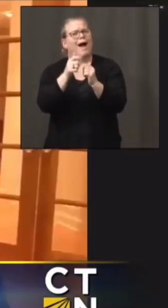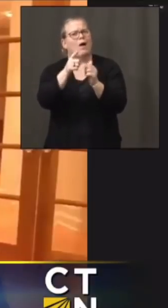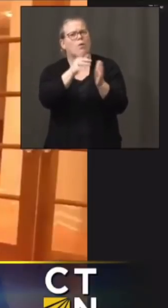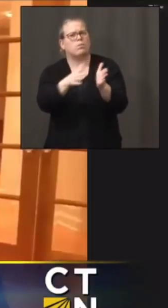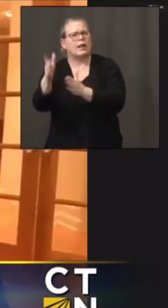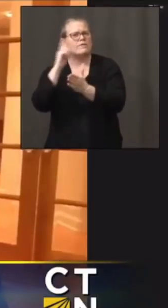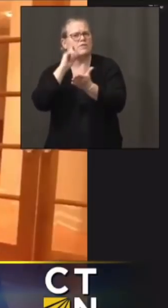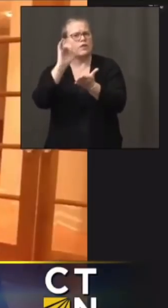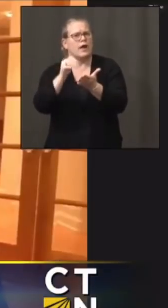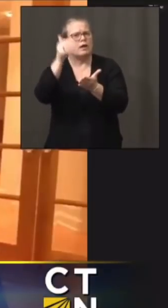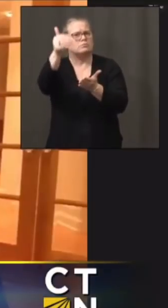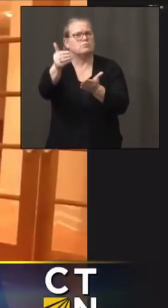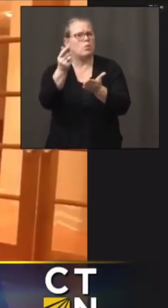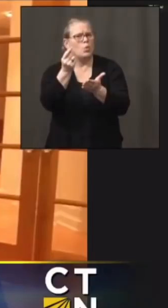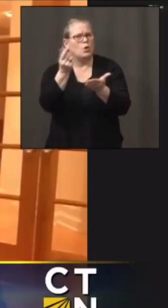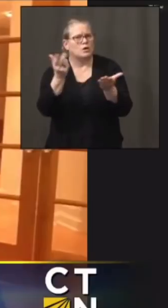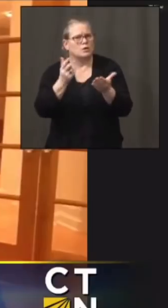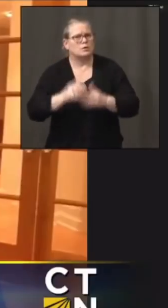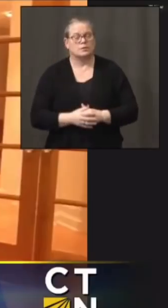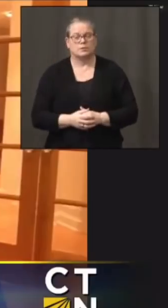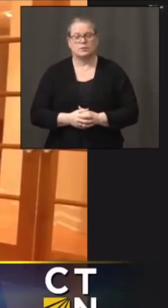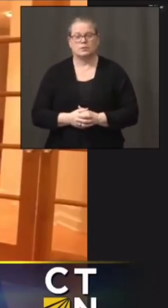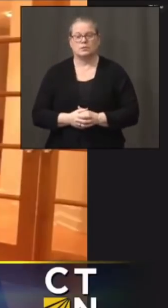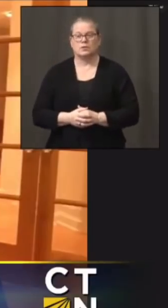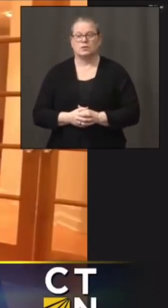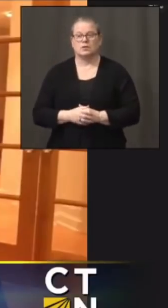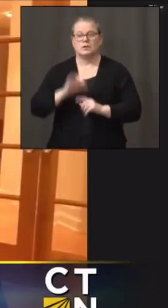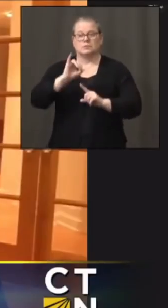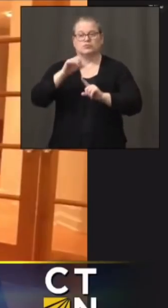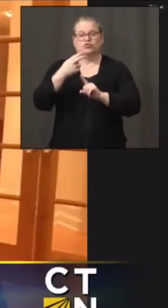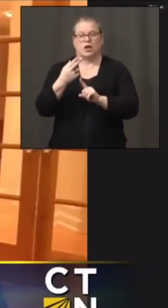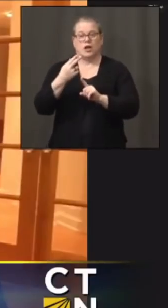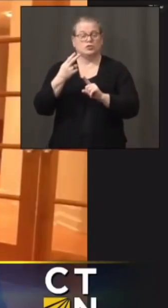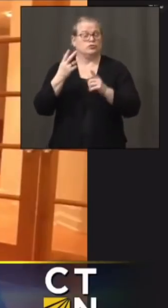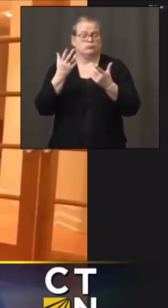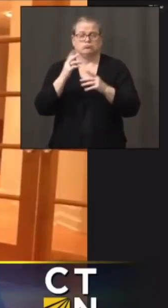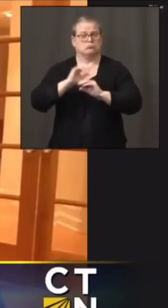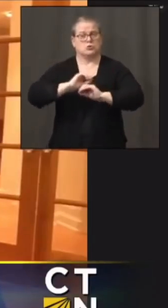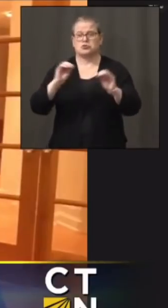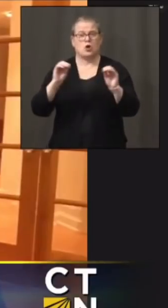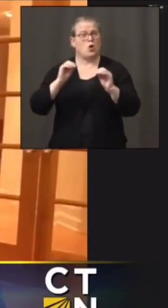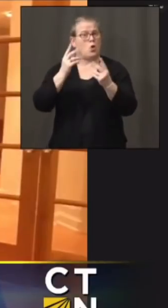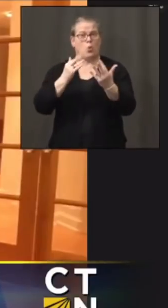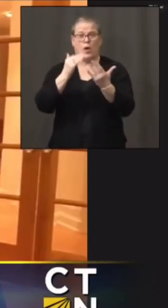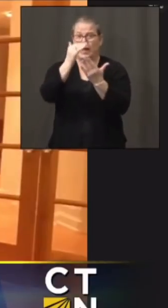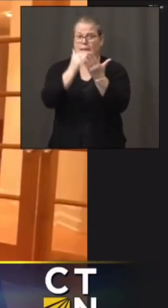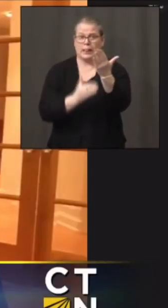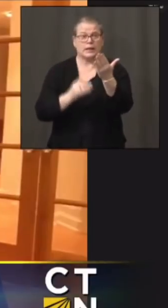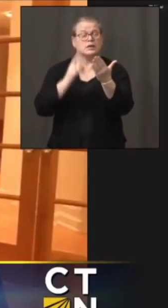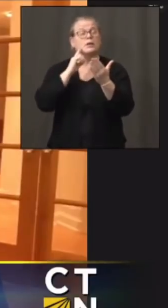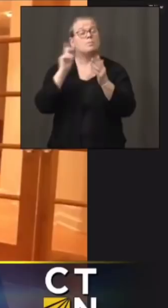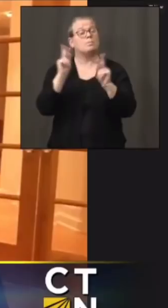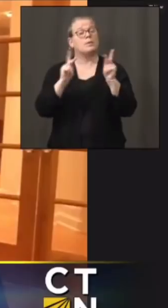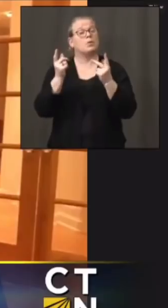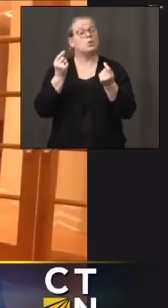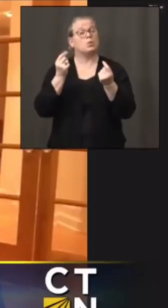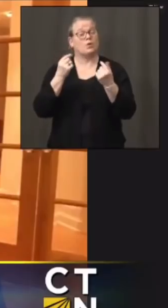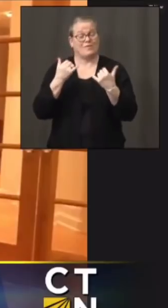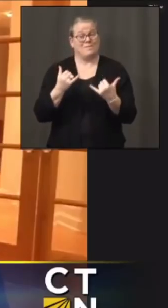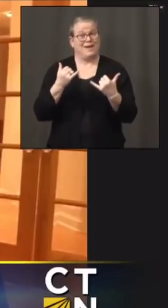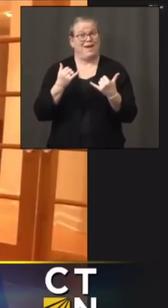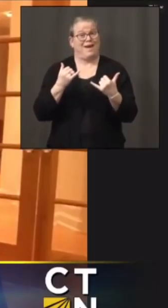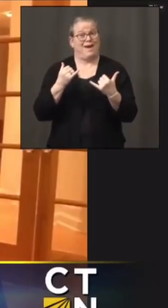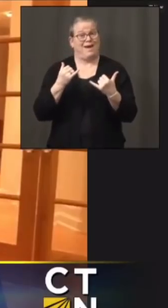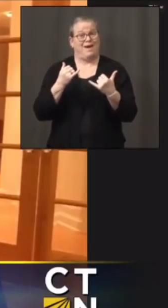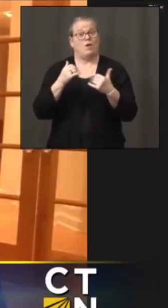there's no waiting list, if you will. I think the most important thing for people to do between now and when we have more communication about